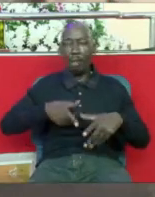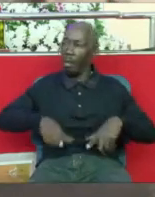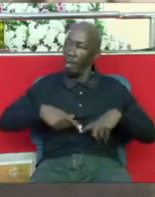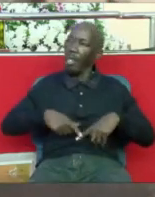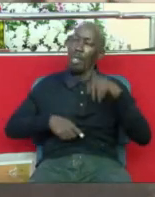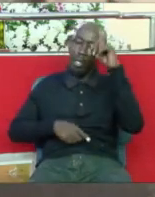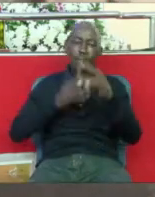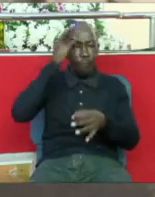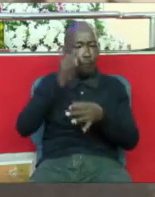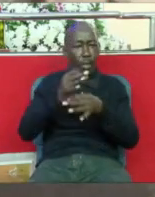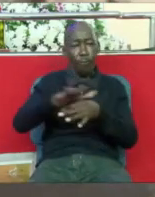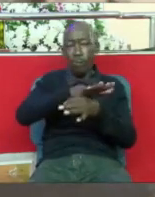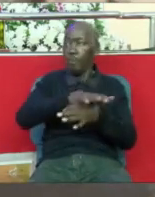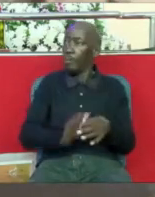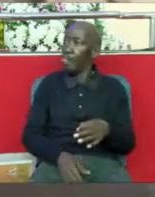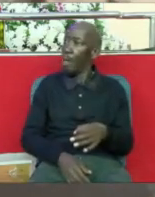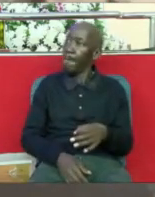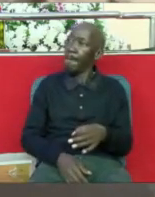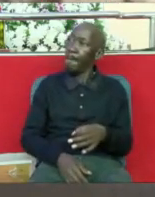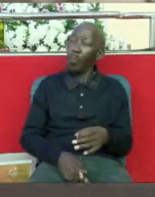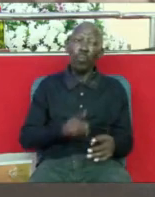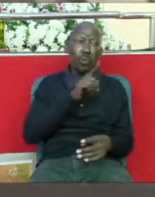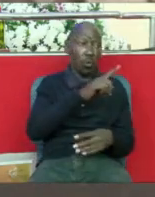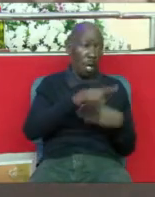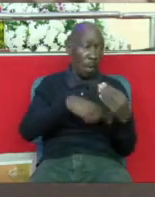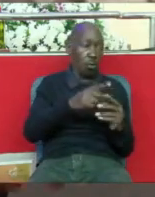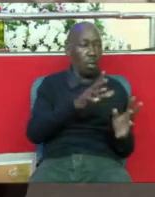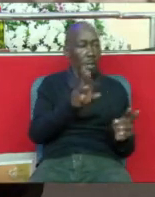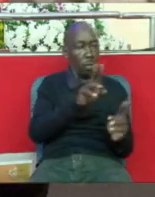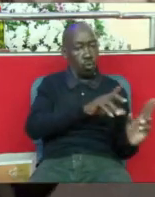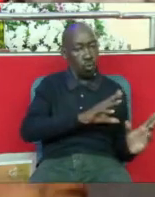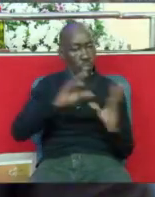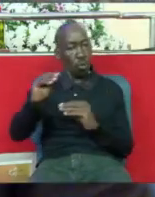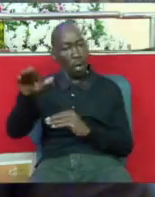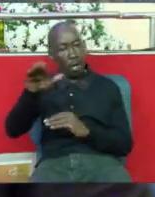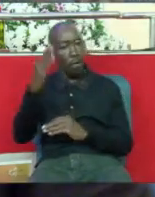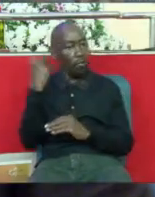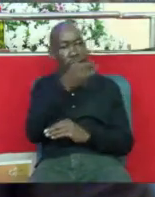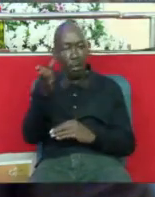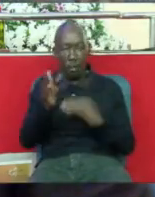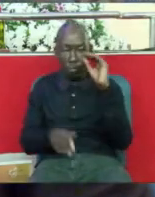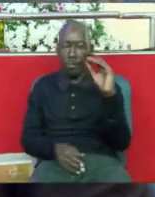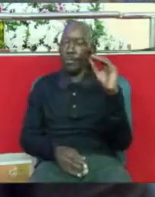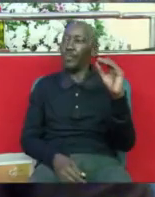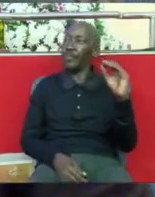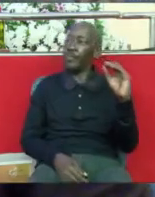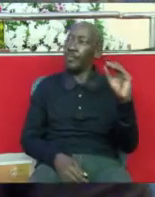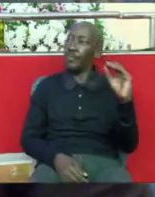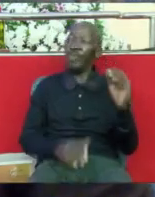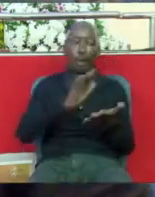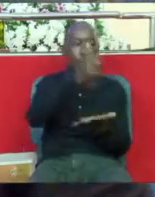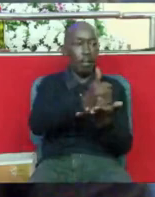is faithful. Na ni mwaminifu. You are about to go to a path you have never been before. Utaenda mahali ambapo haujaenda hapo awali.